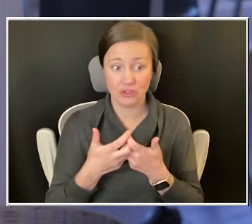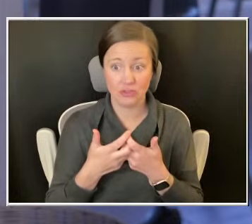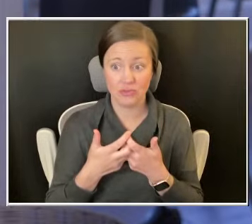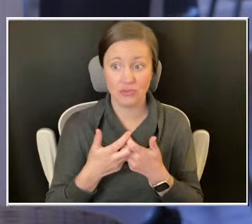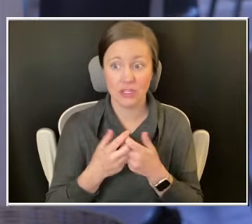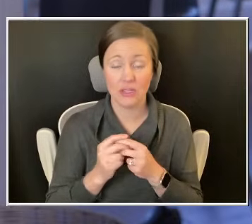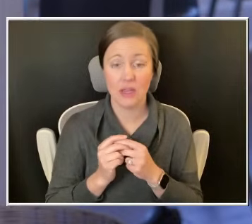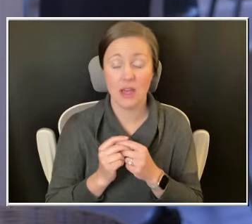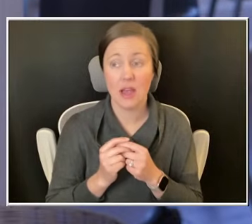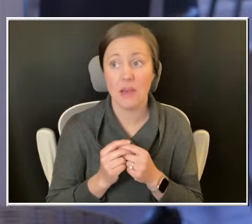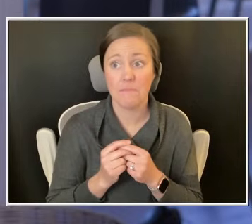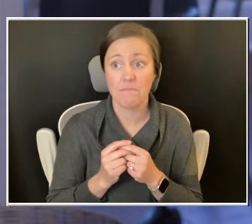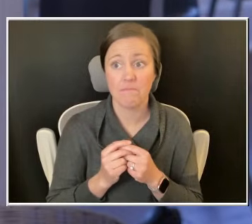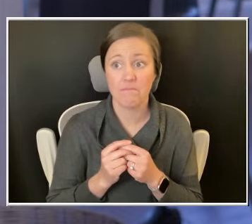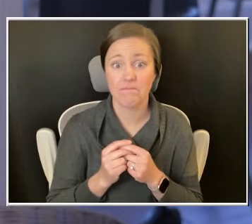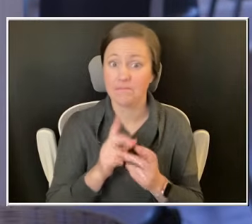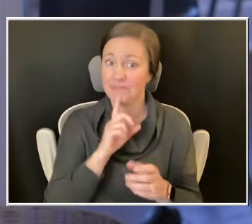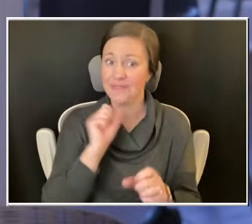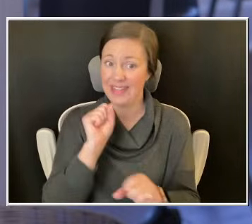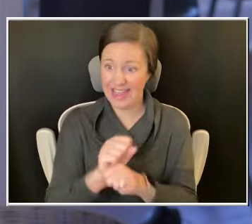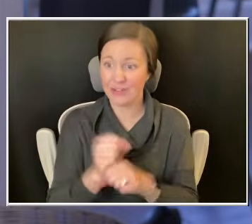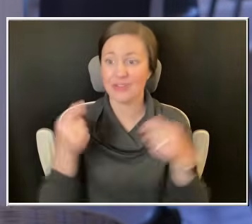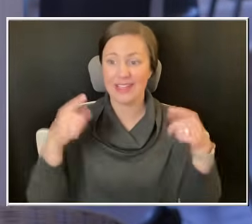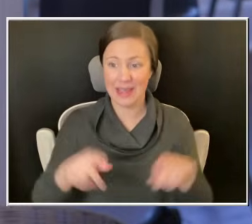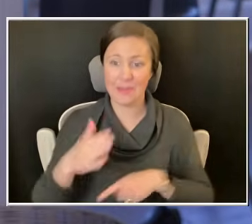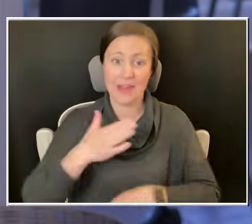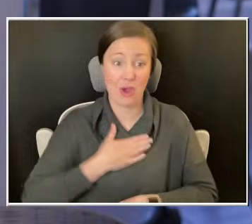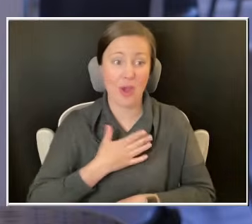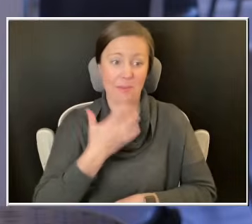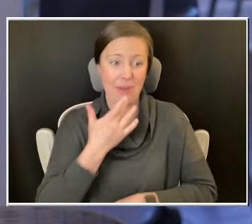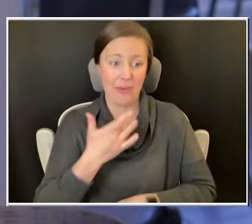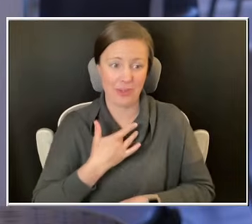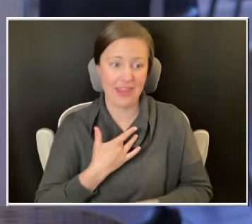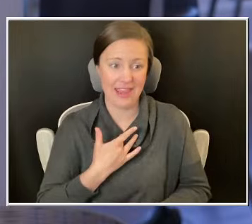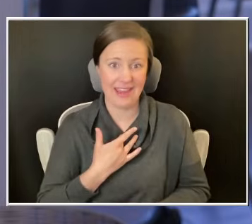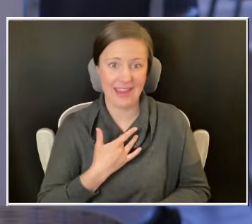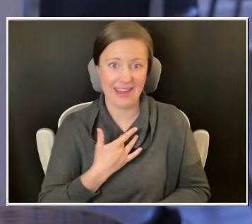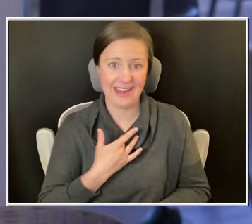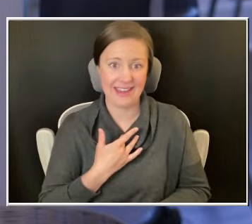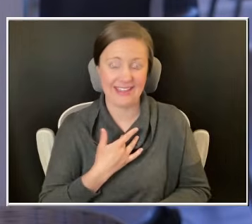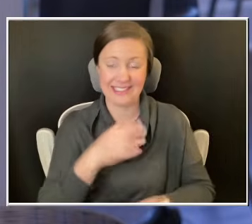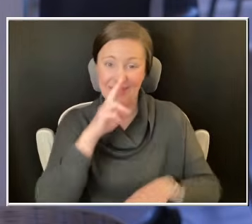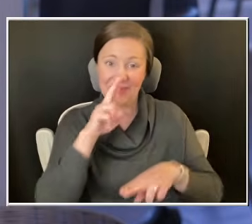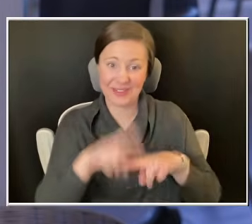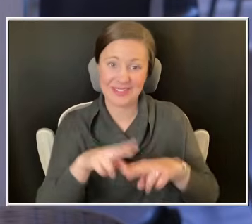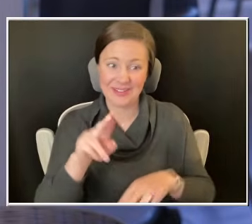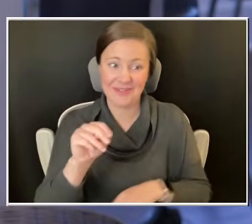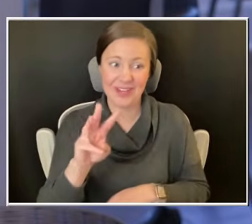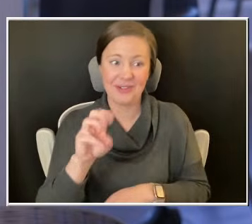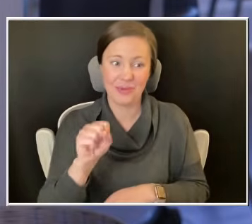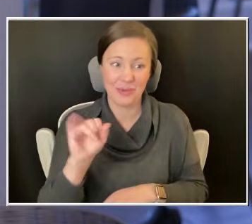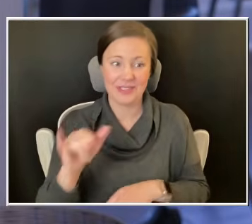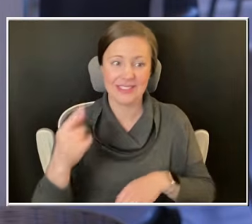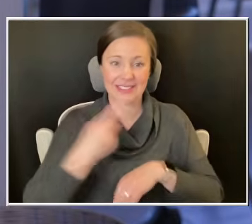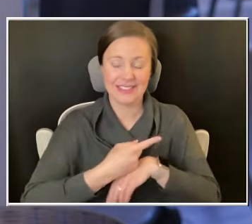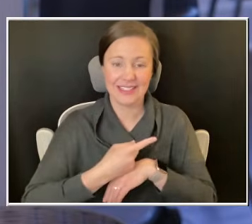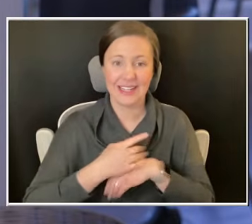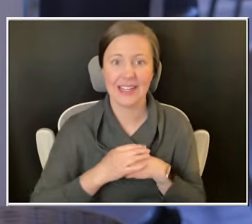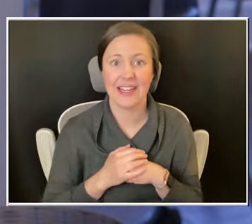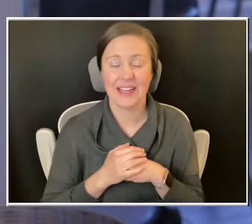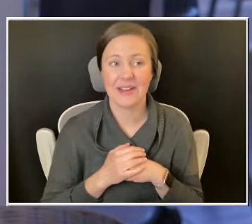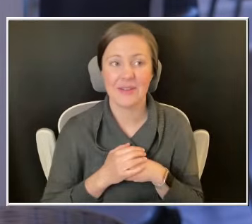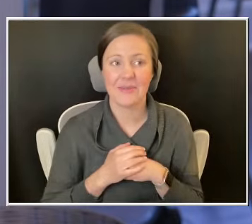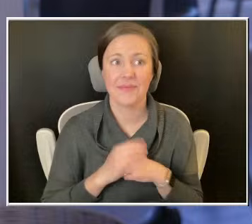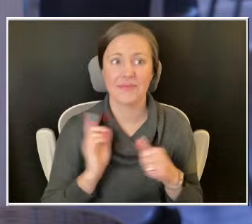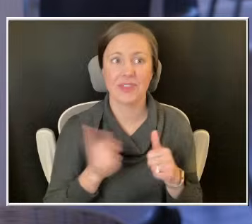which was actually on my birthday, very fun news. The first feeling I really